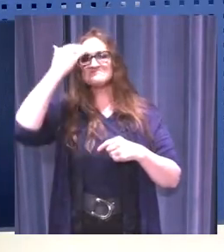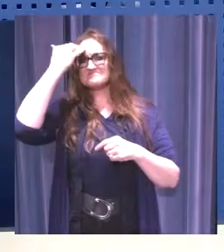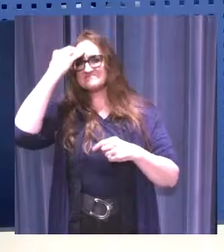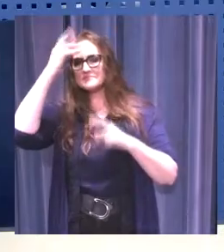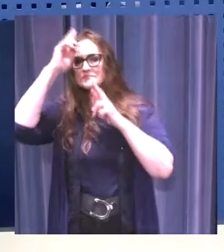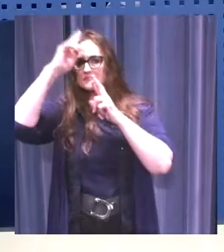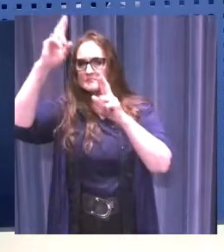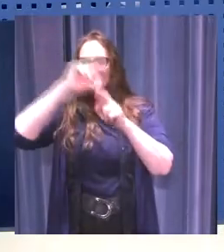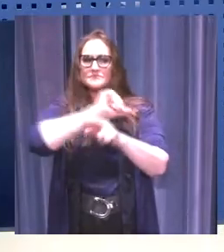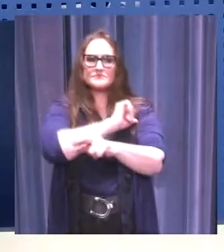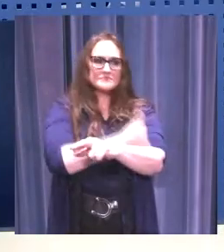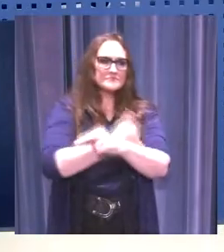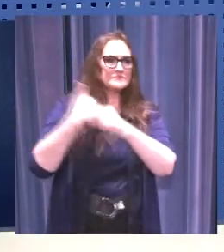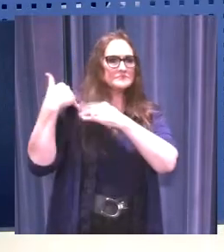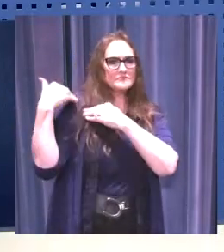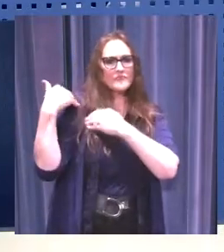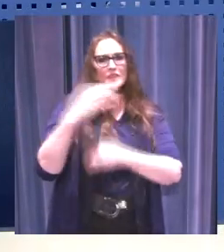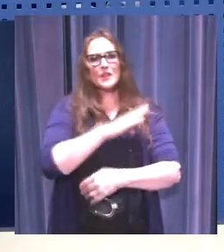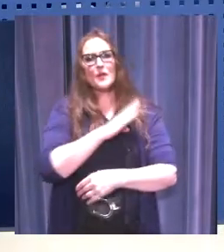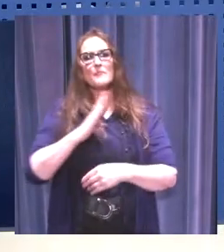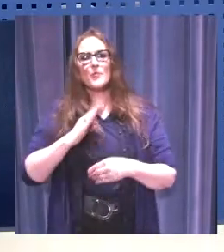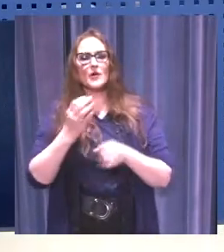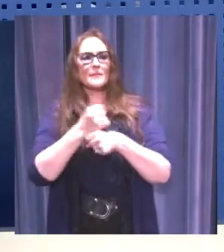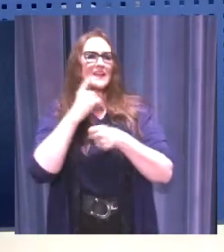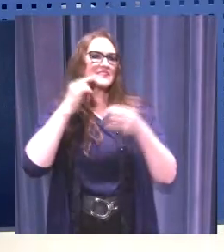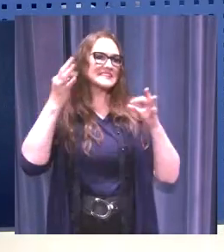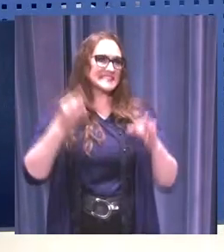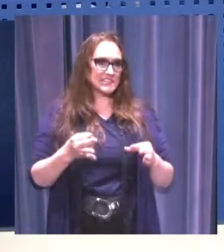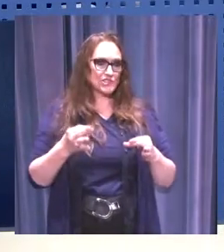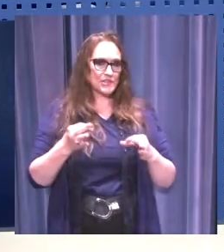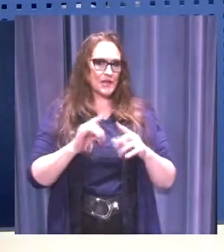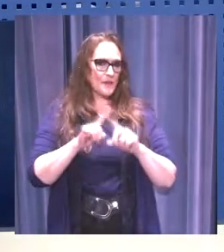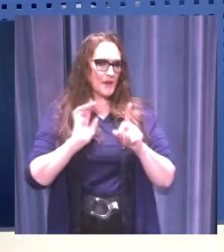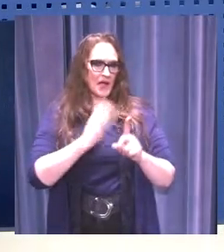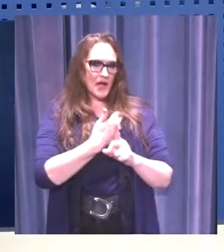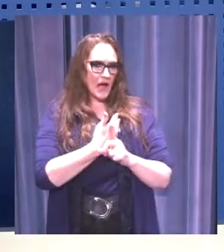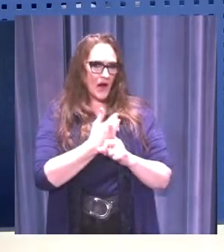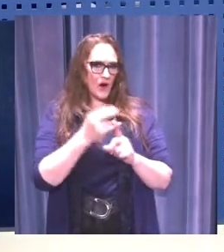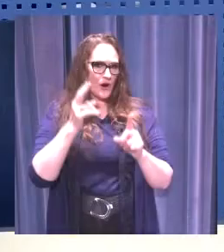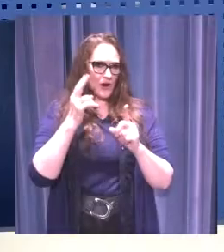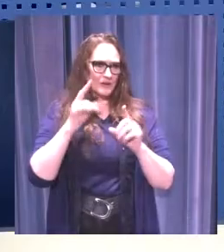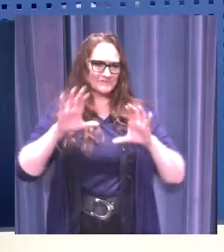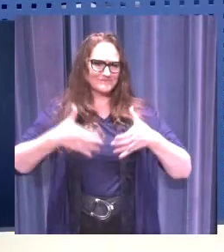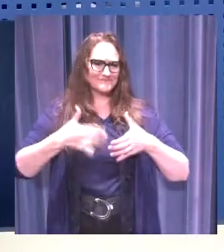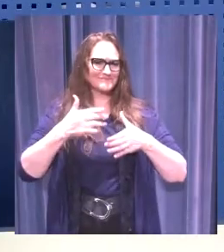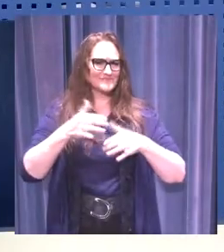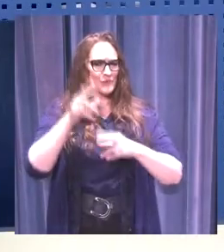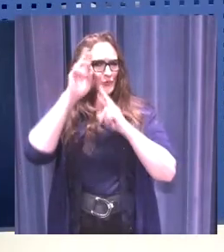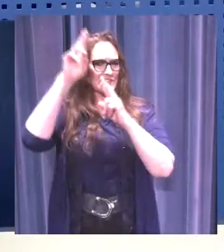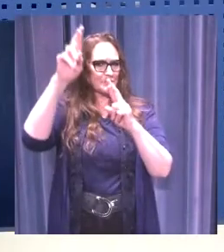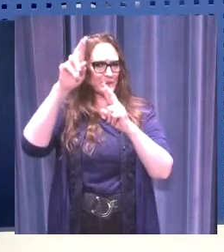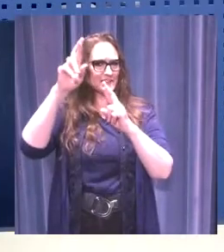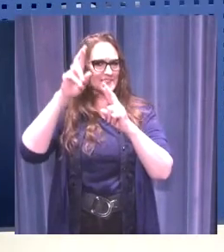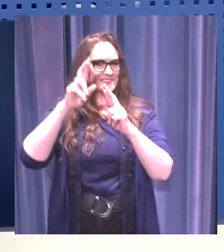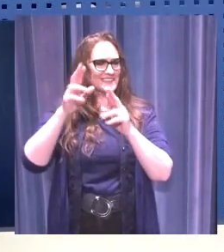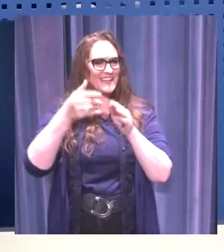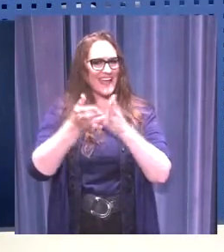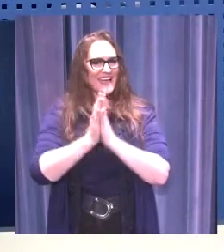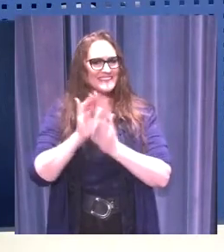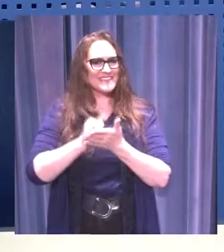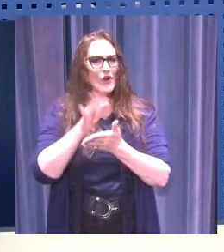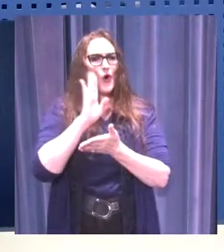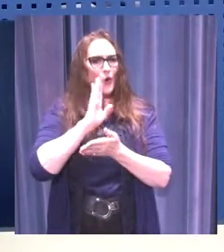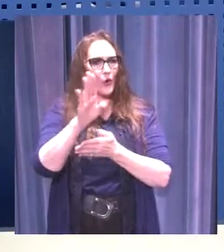the authority and responsibility of the board in making such decisions, our unit respectfully requests that Chandra Richardson Snell's appointment as